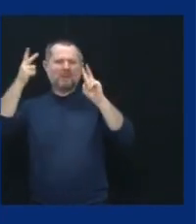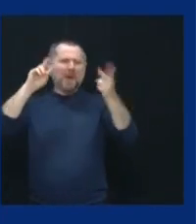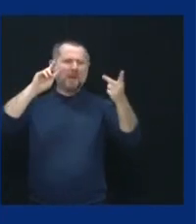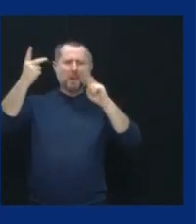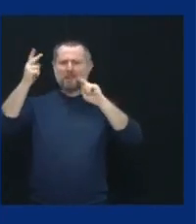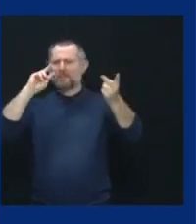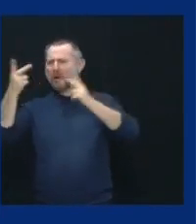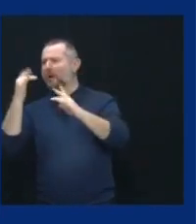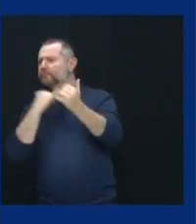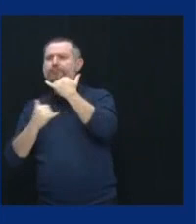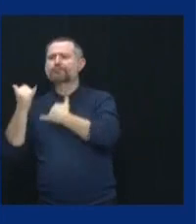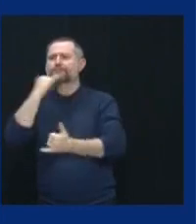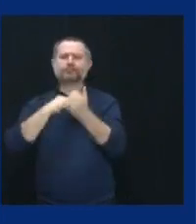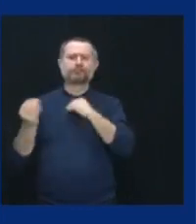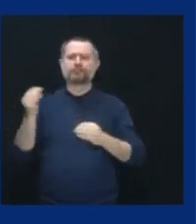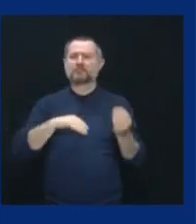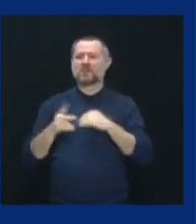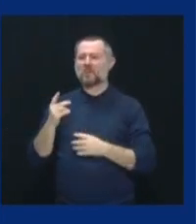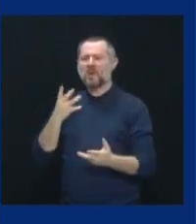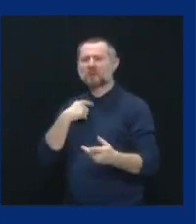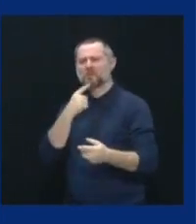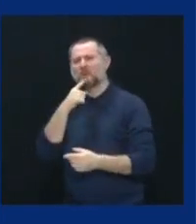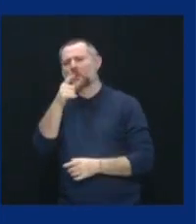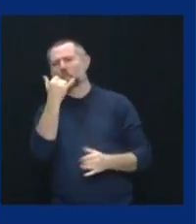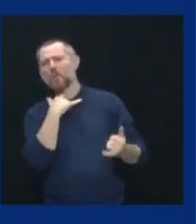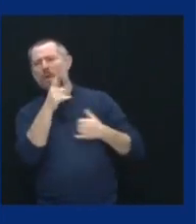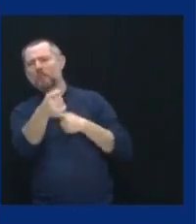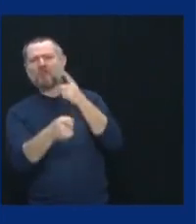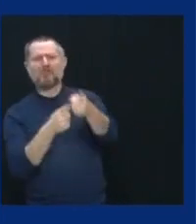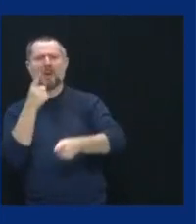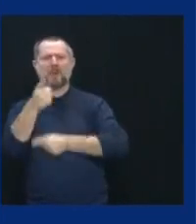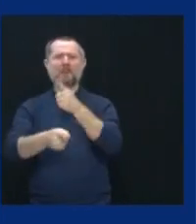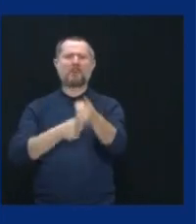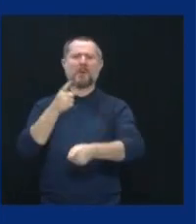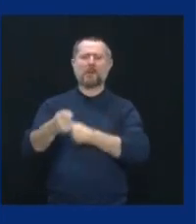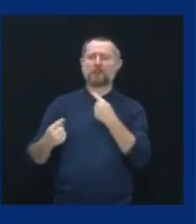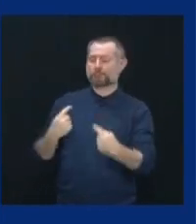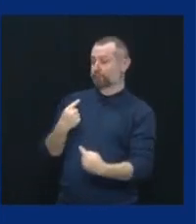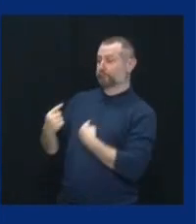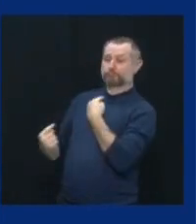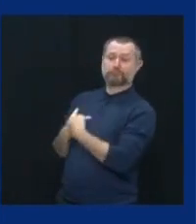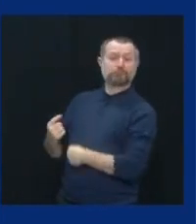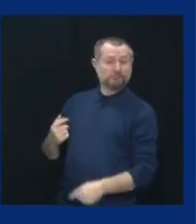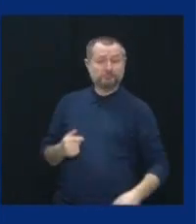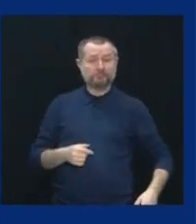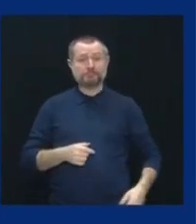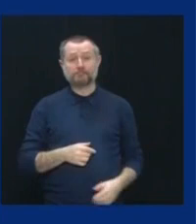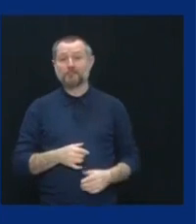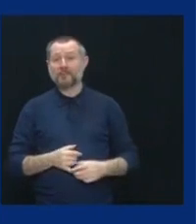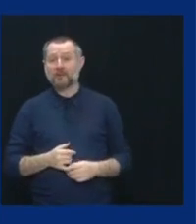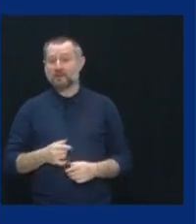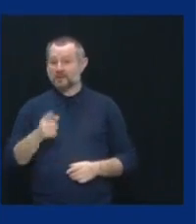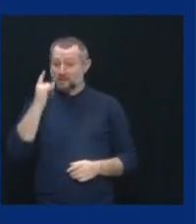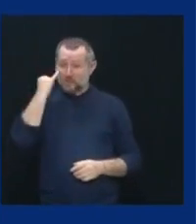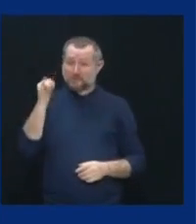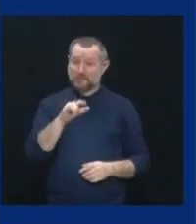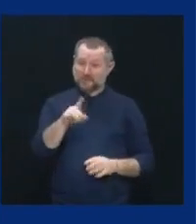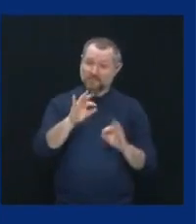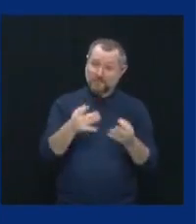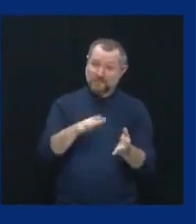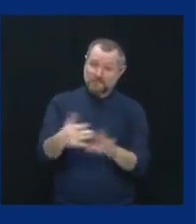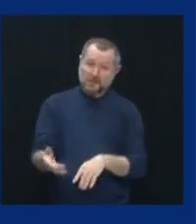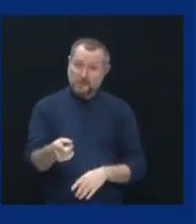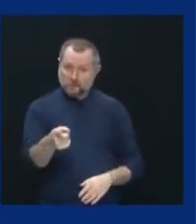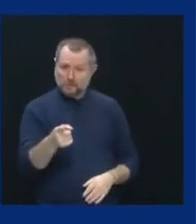they're not giving you this information because of this, because of this, because of this. And if you lost a loved one and you're